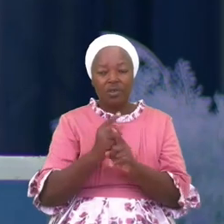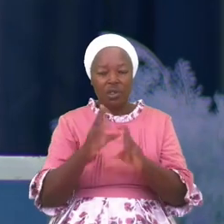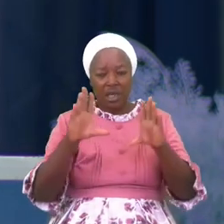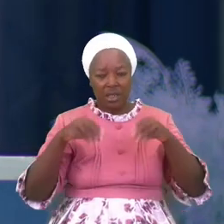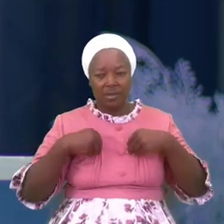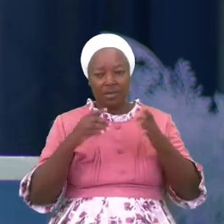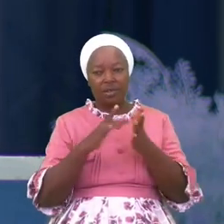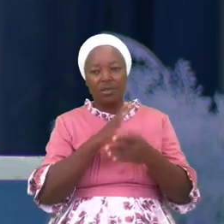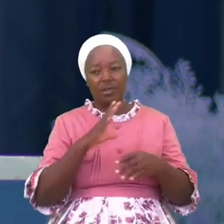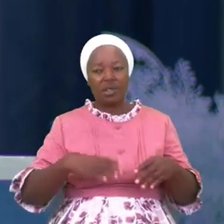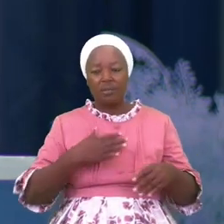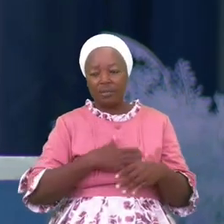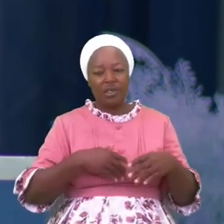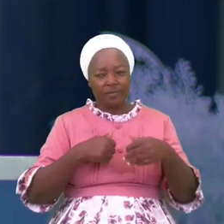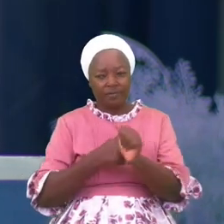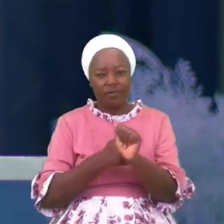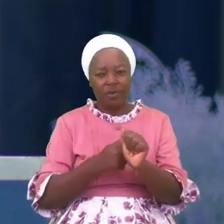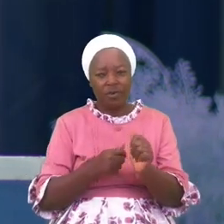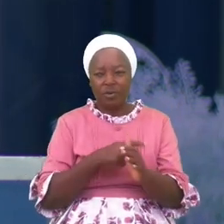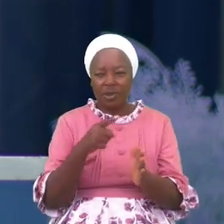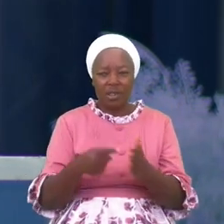information we have given to you. It's to help you,